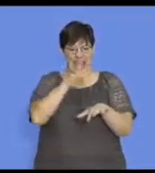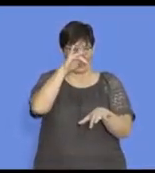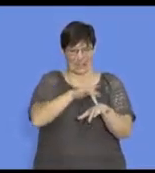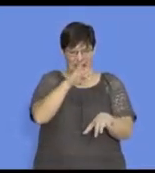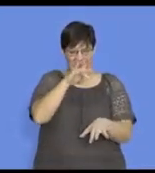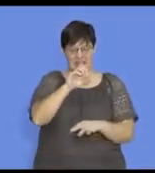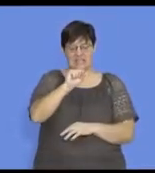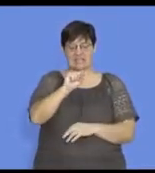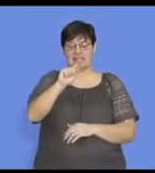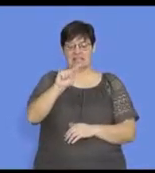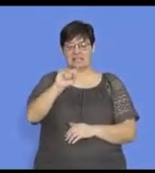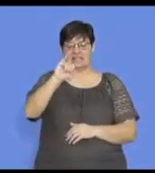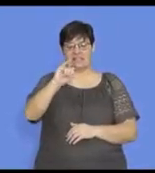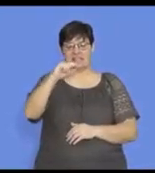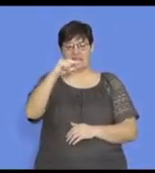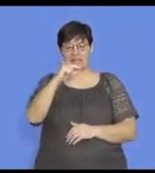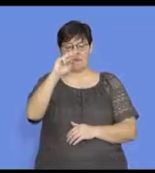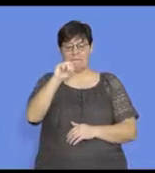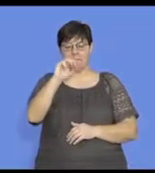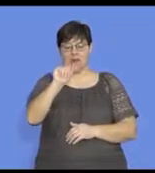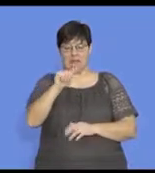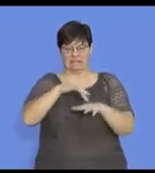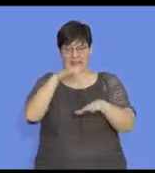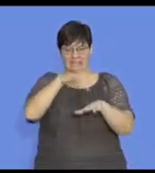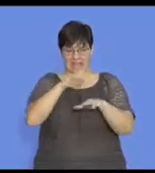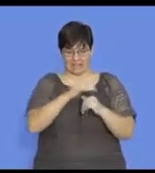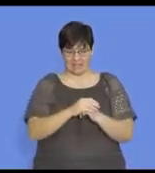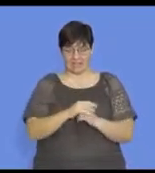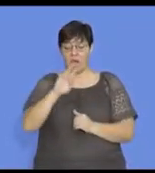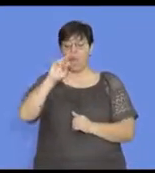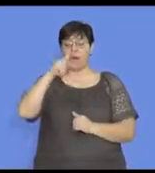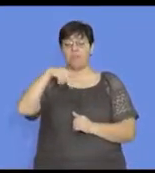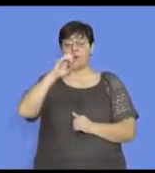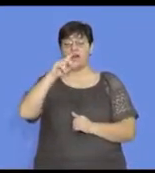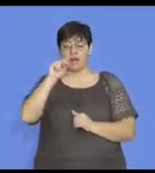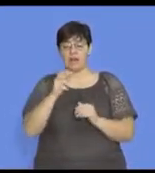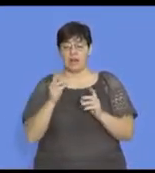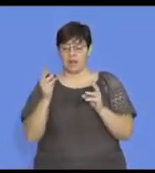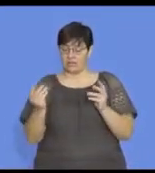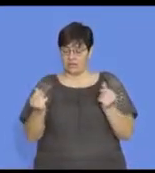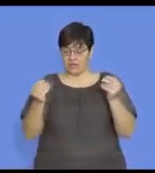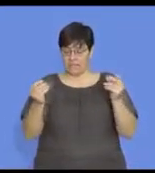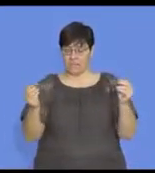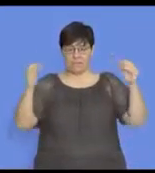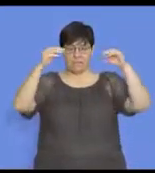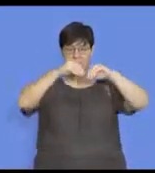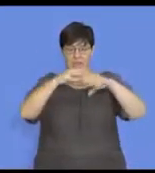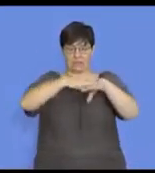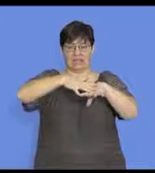stigma. Right, now the pollen can stick to the top over there. This is called the